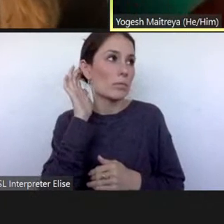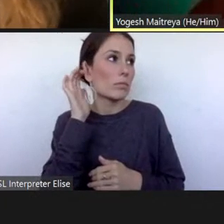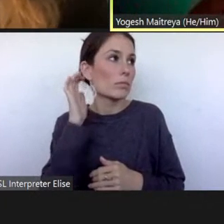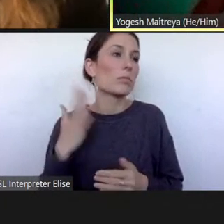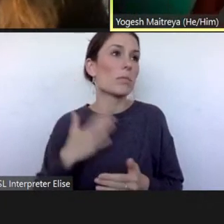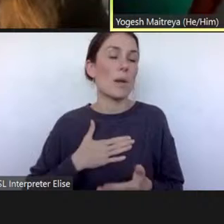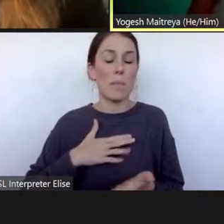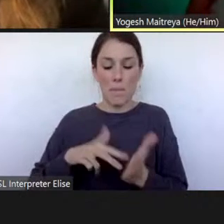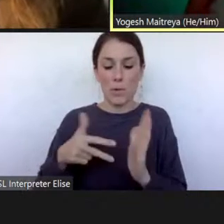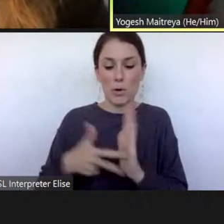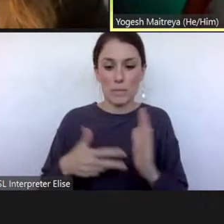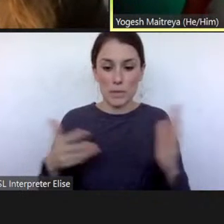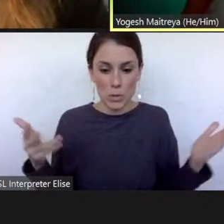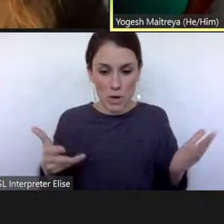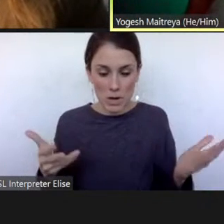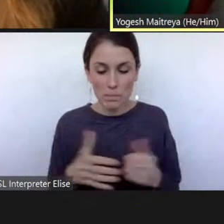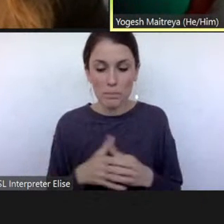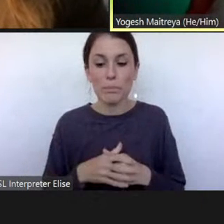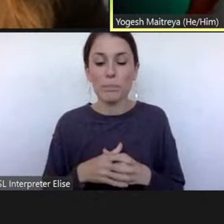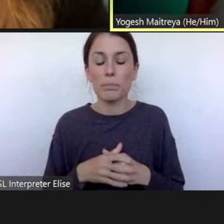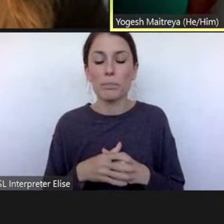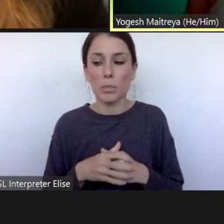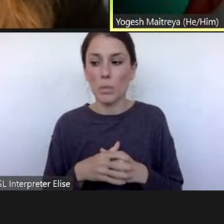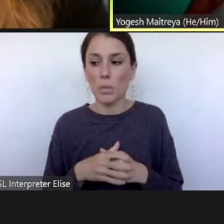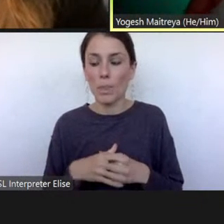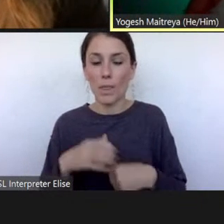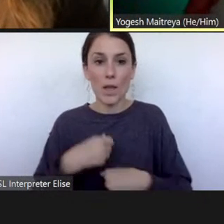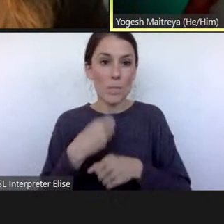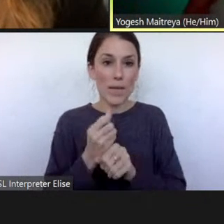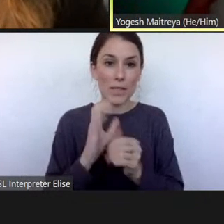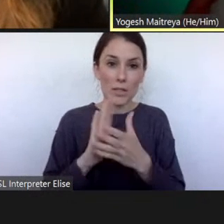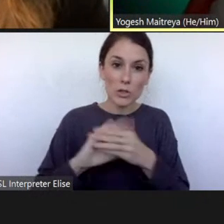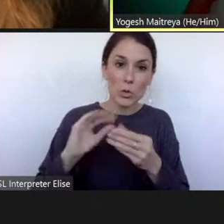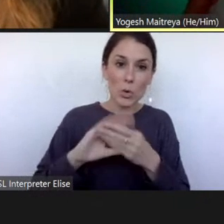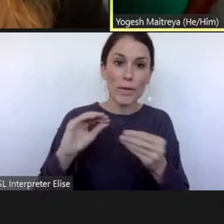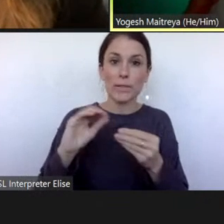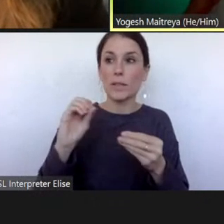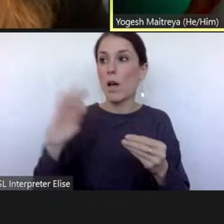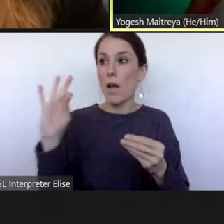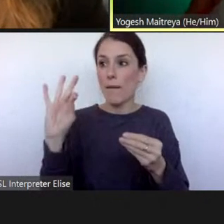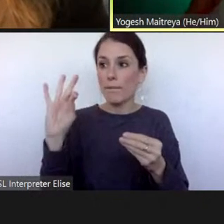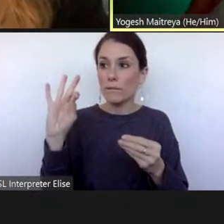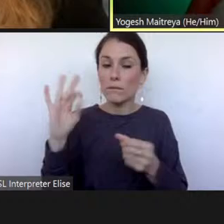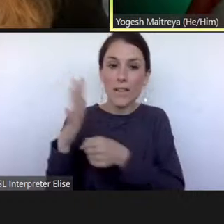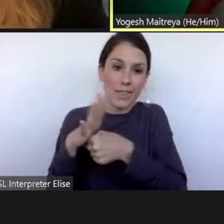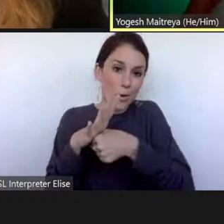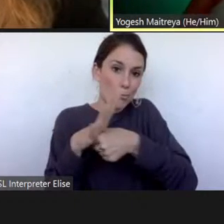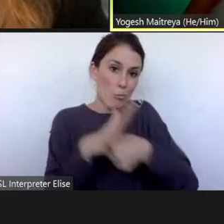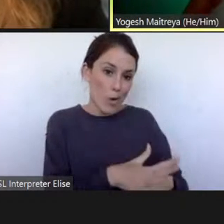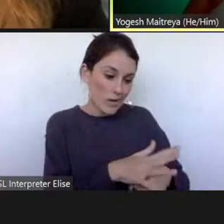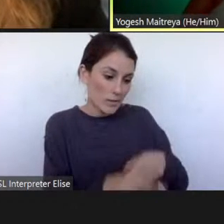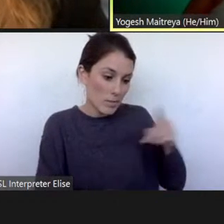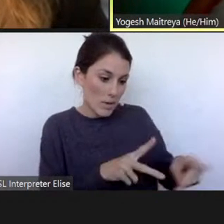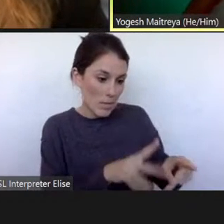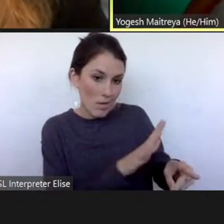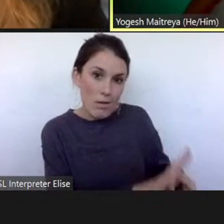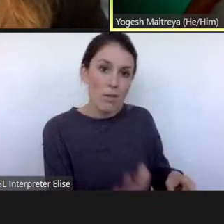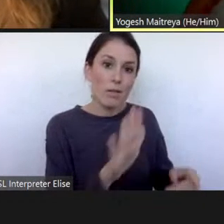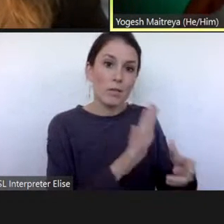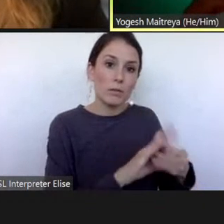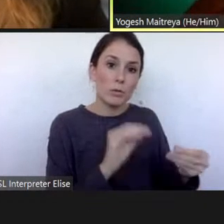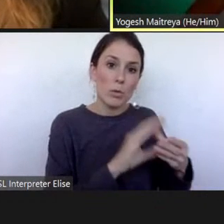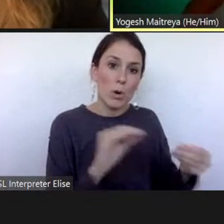purpose is to make the stories of the oppressed people from